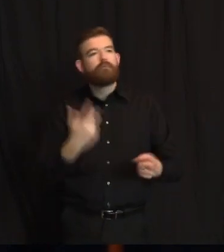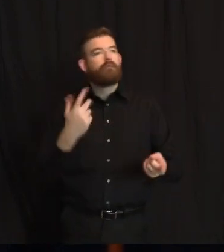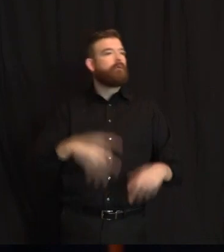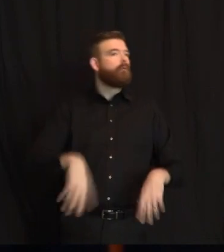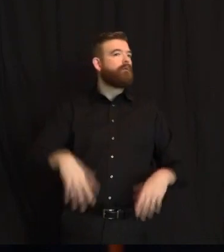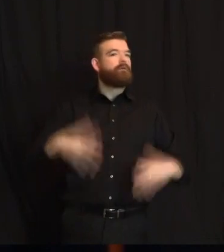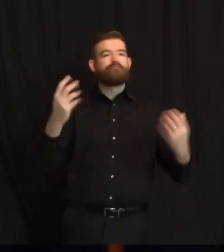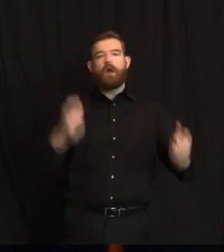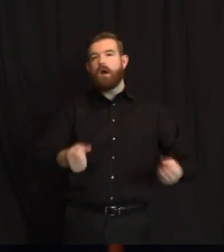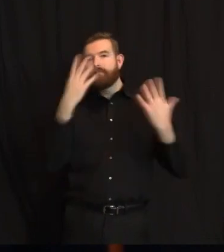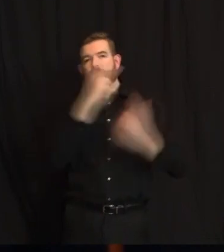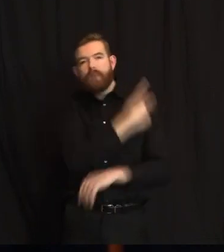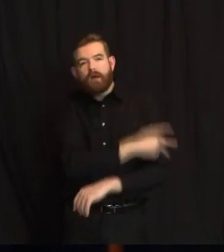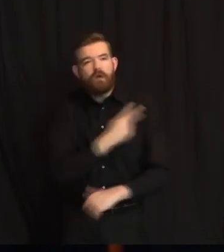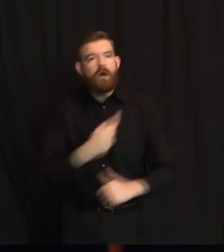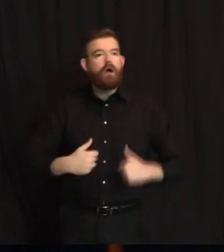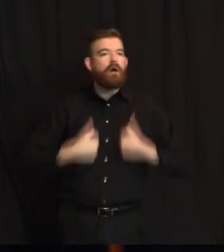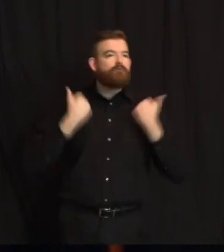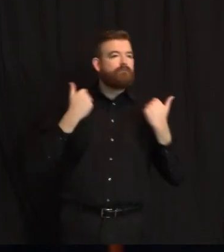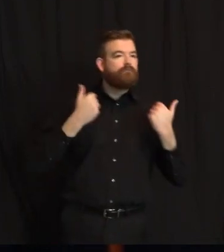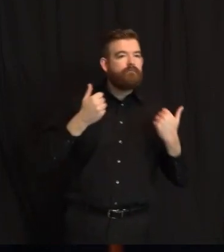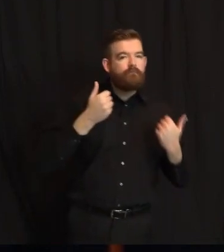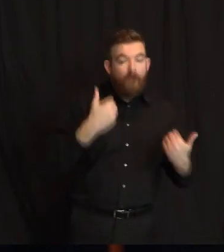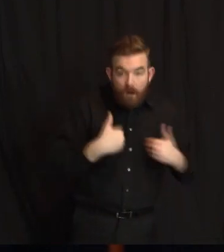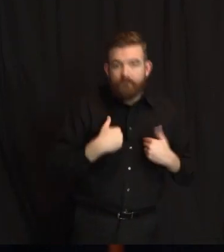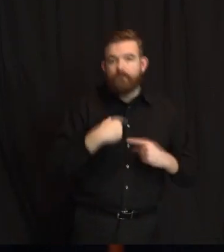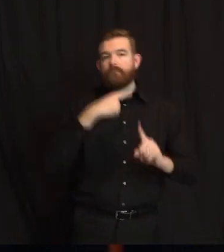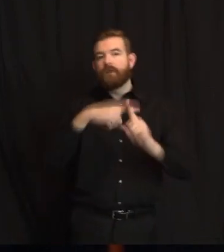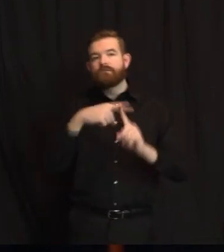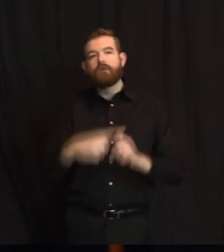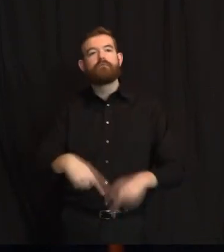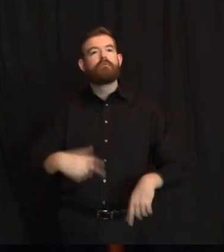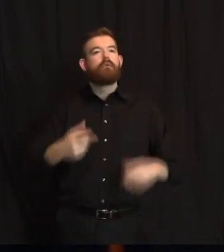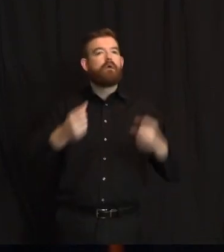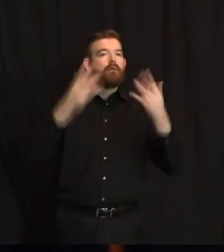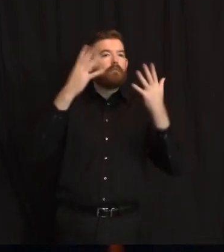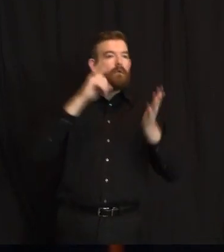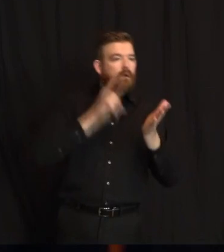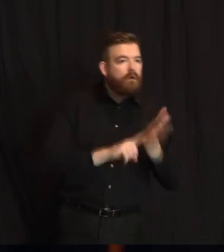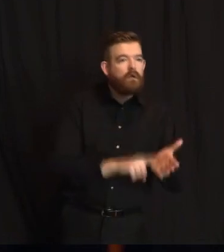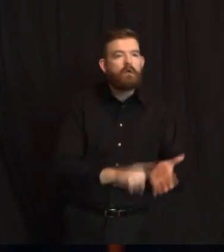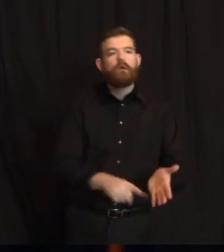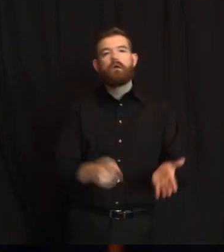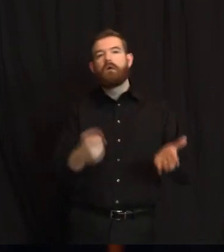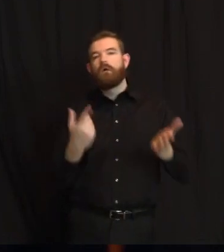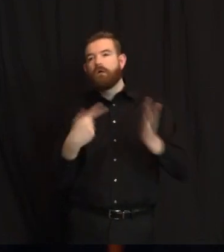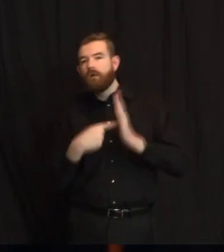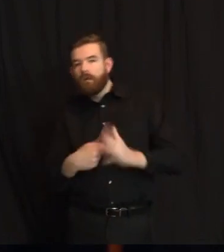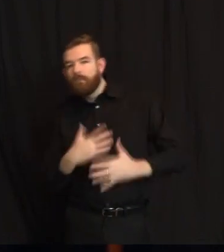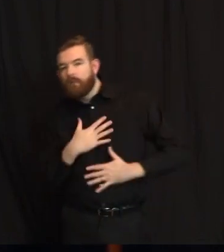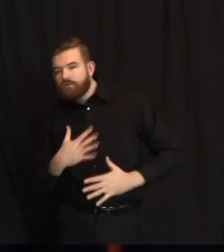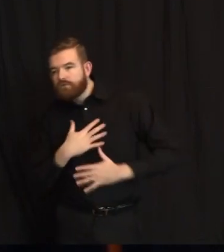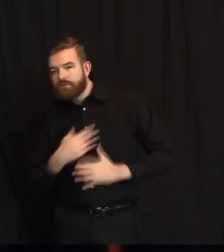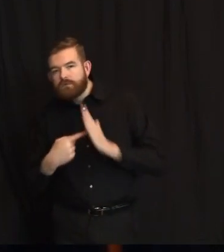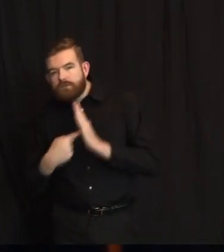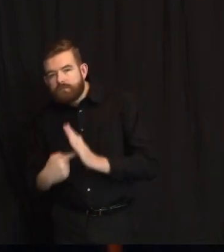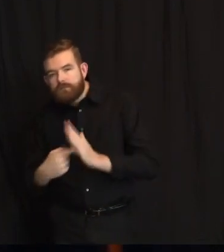residents test positive, how many are under investigation, how many are showing respiratory symptoms other than